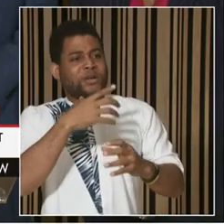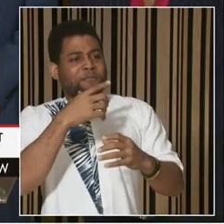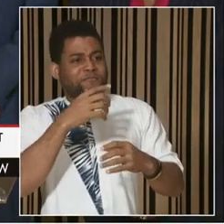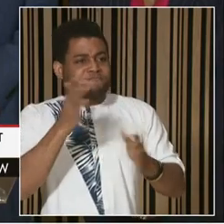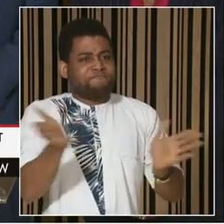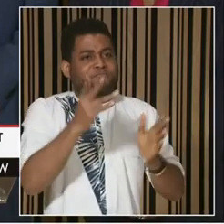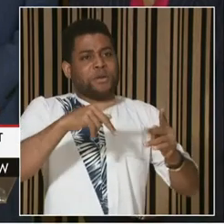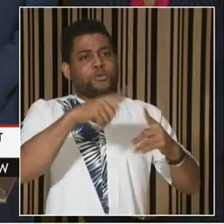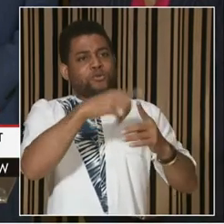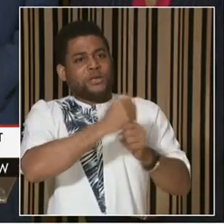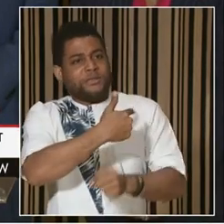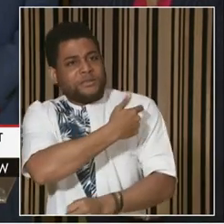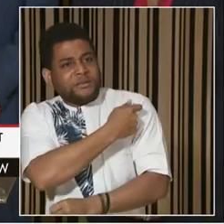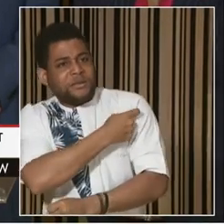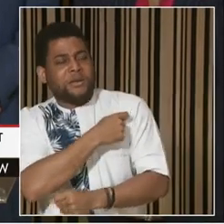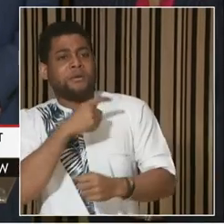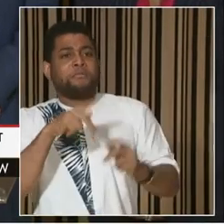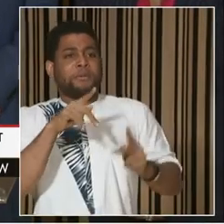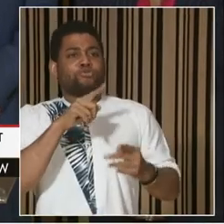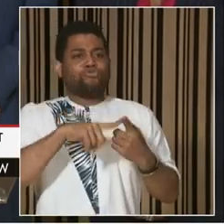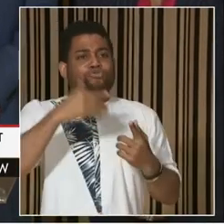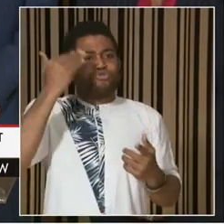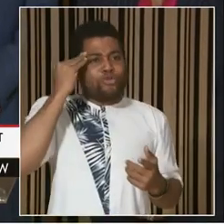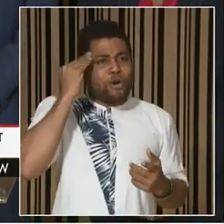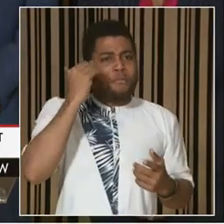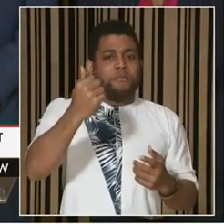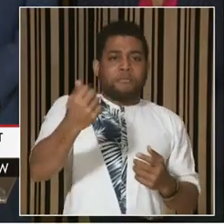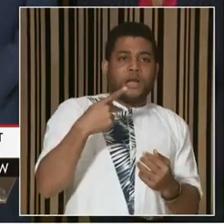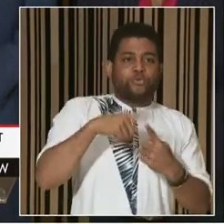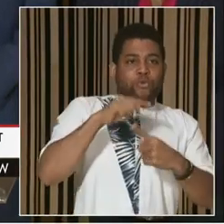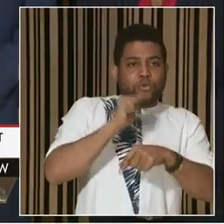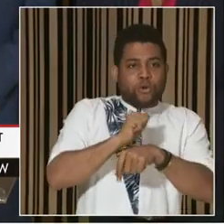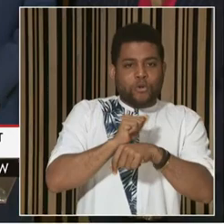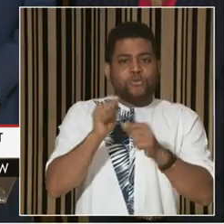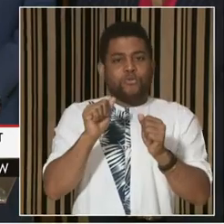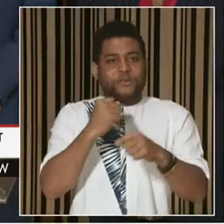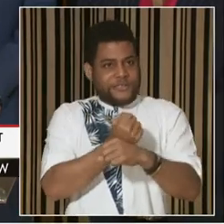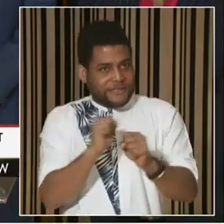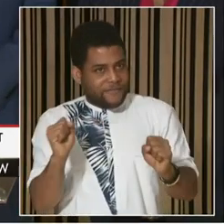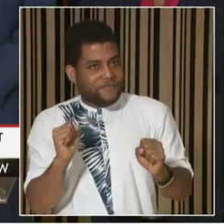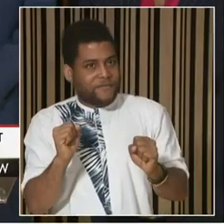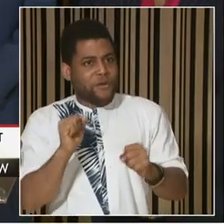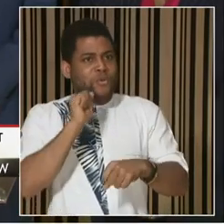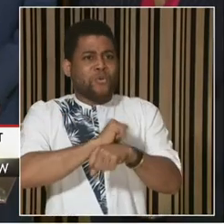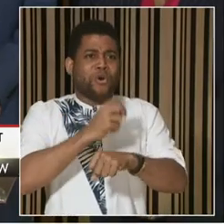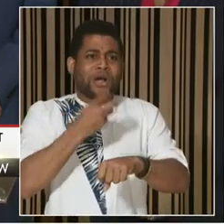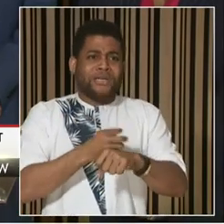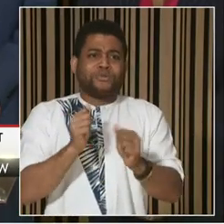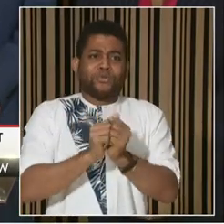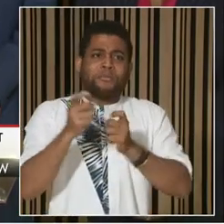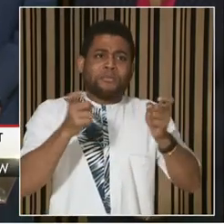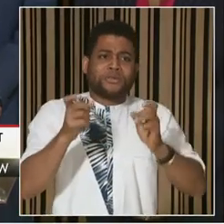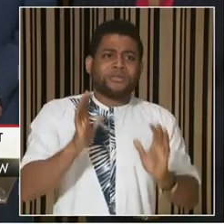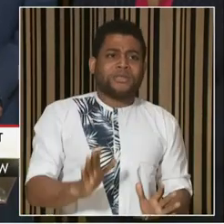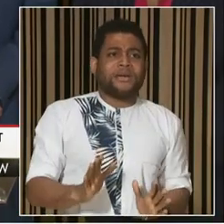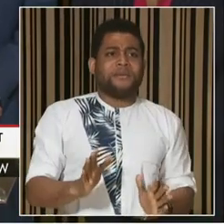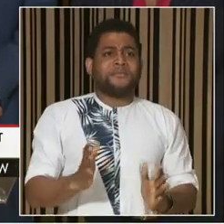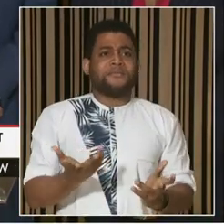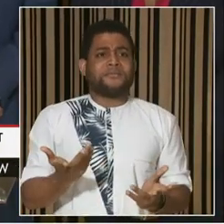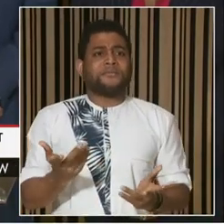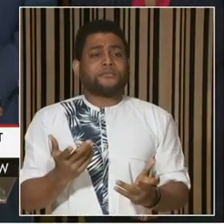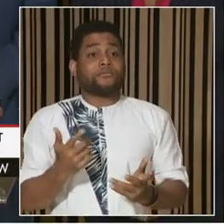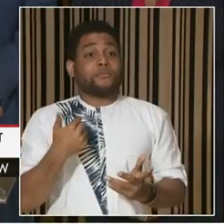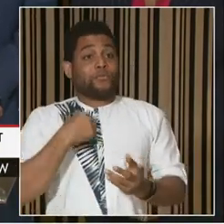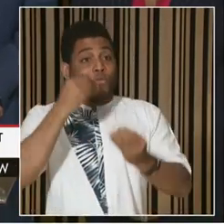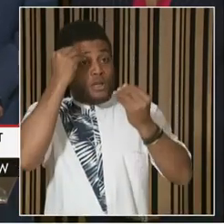that it's safe to come back to work. We work very hard with the administration to let them know the